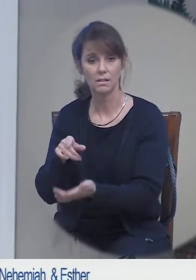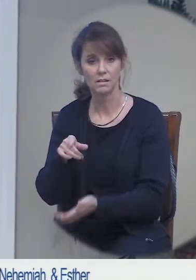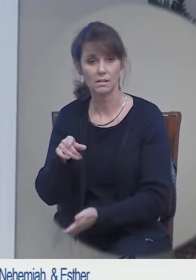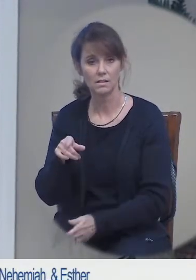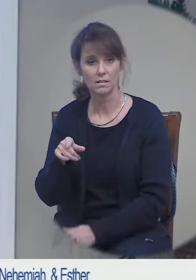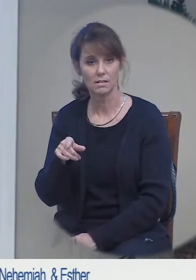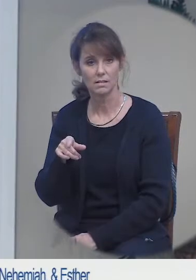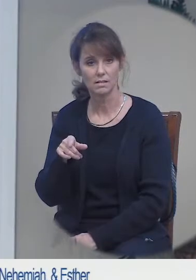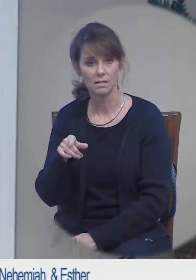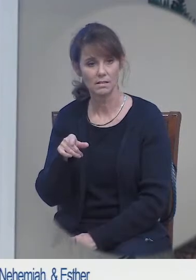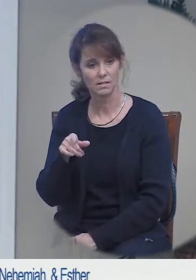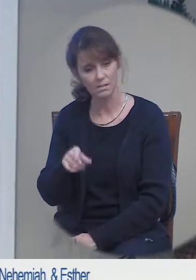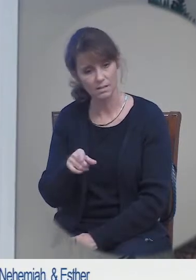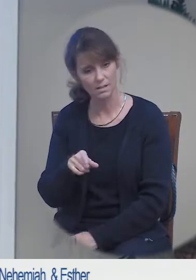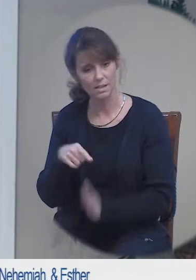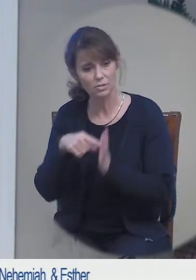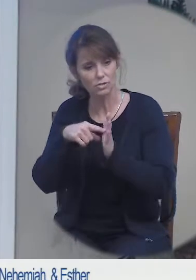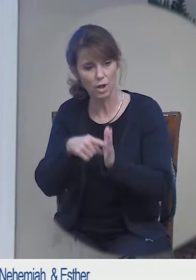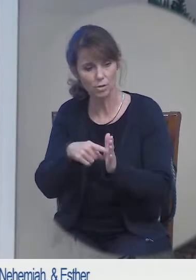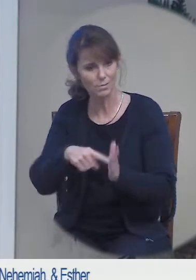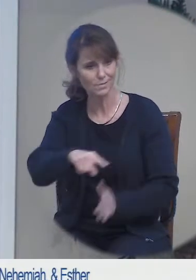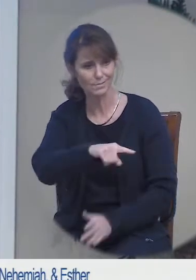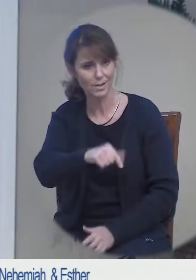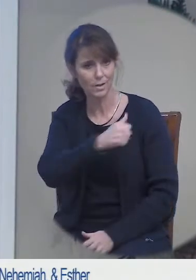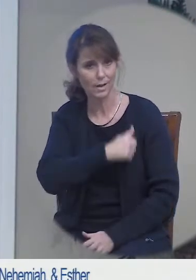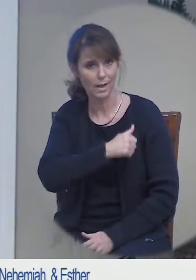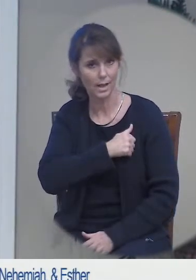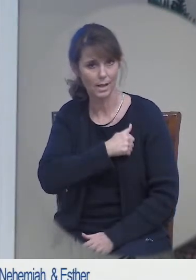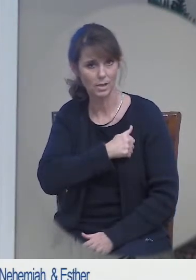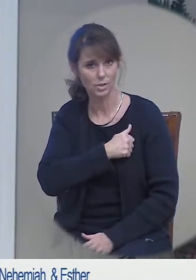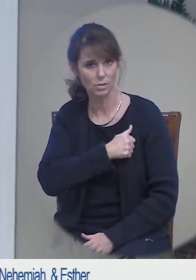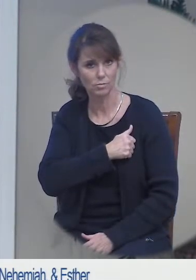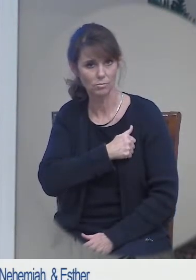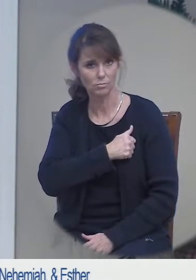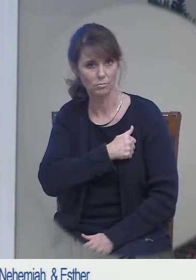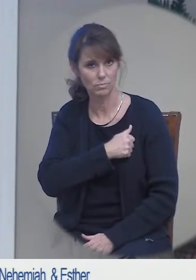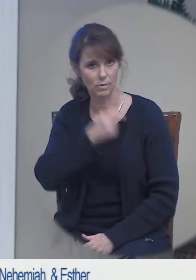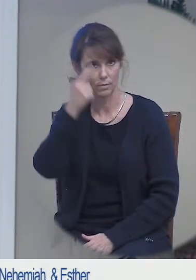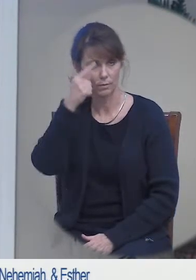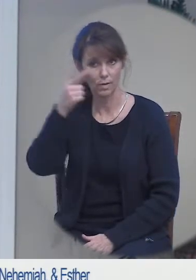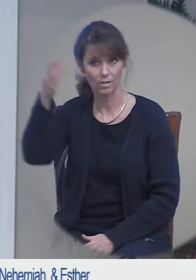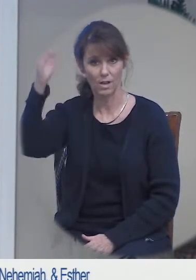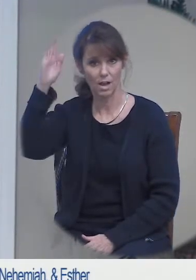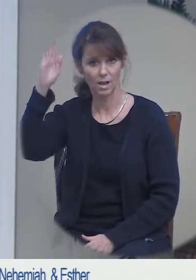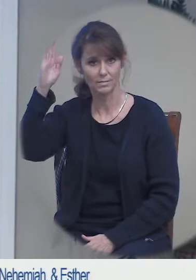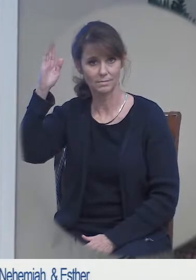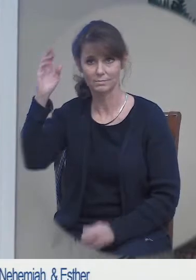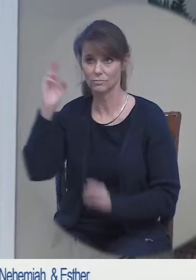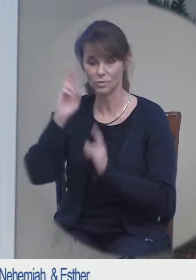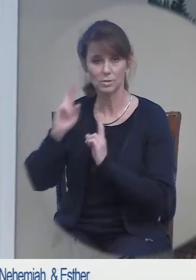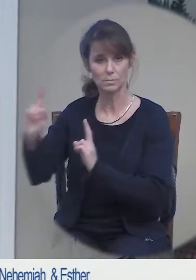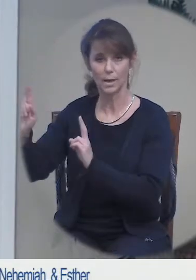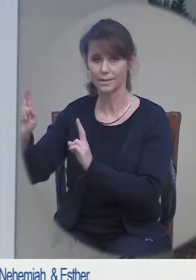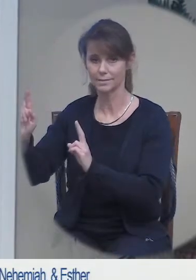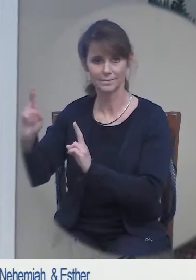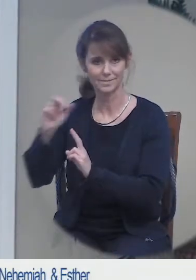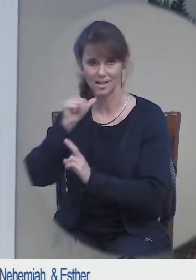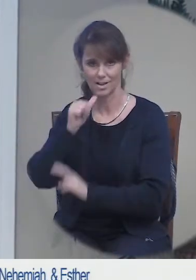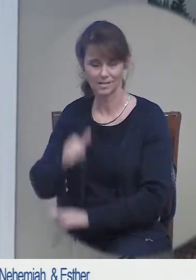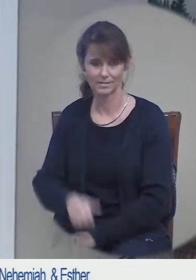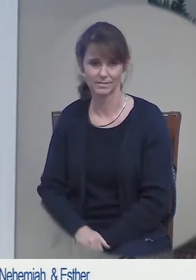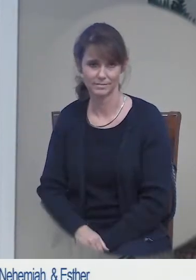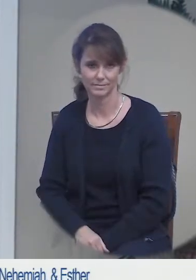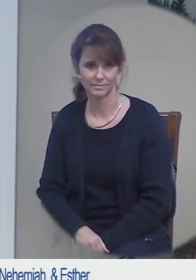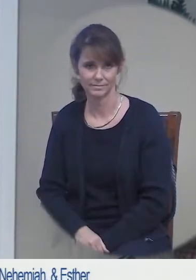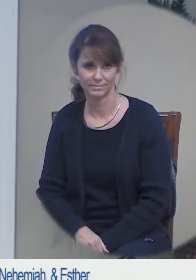a fact they didn't fear God. I mean, we have things like that in our midst, right? I mean, things that we kind of